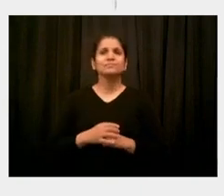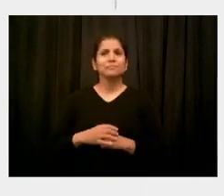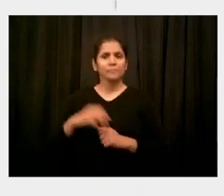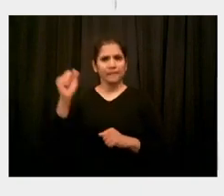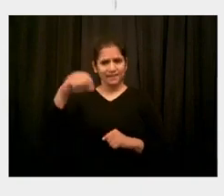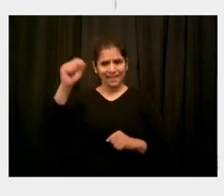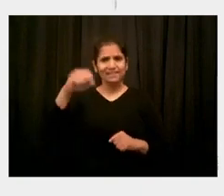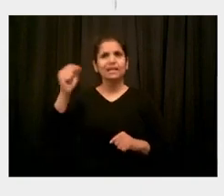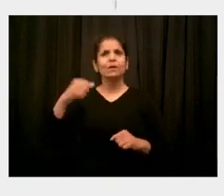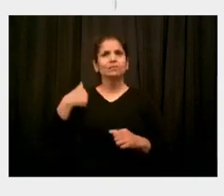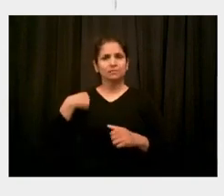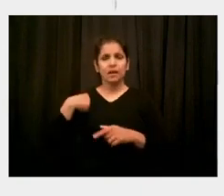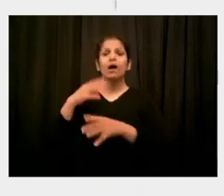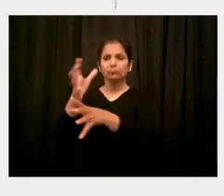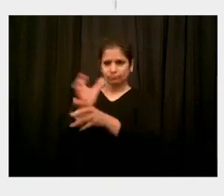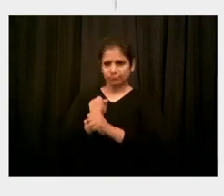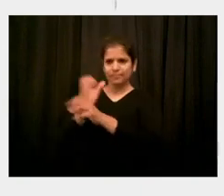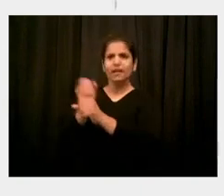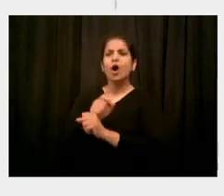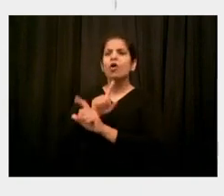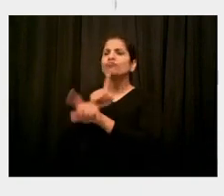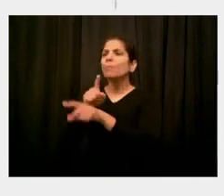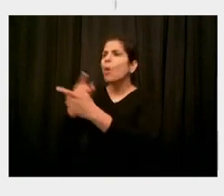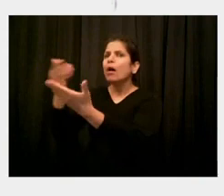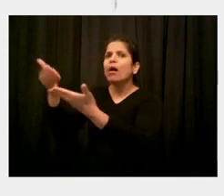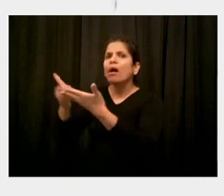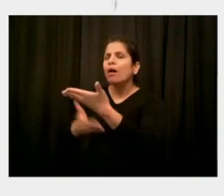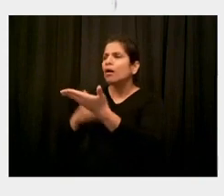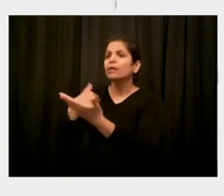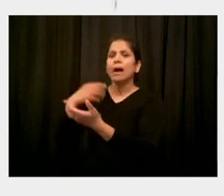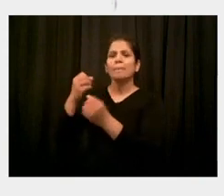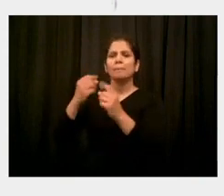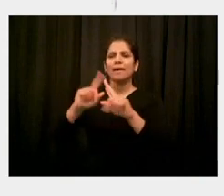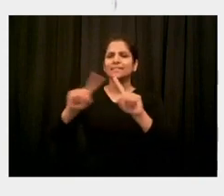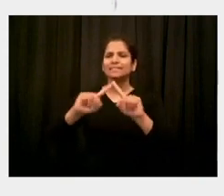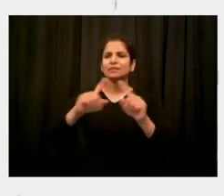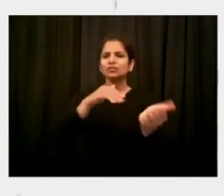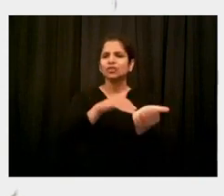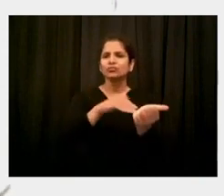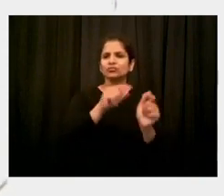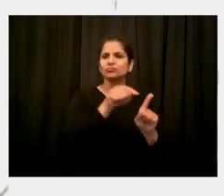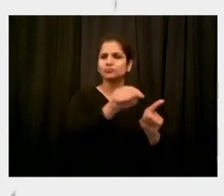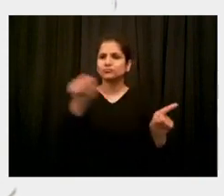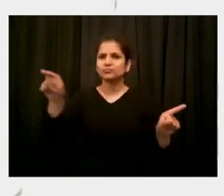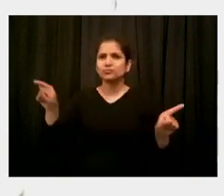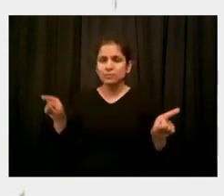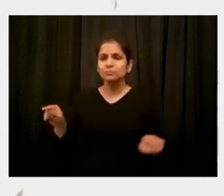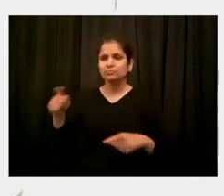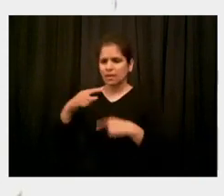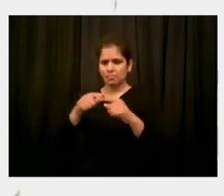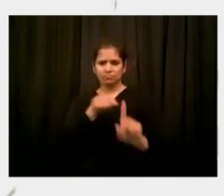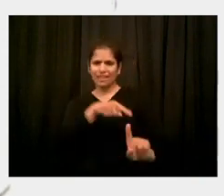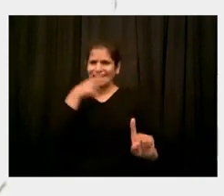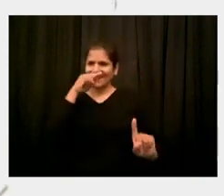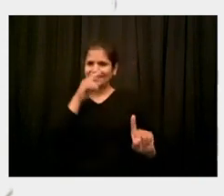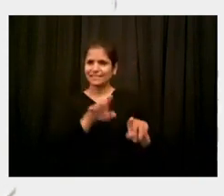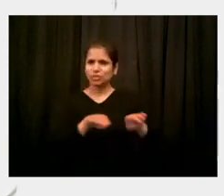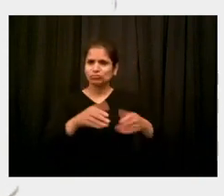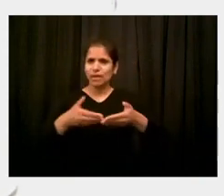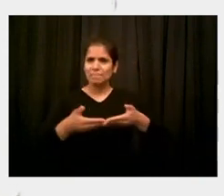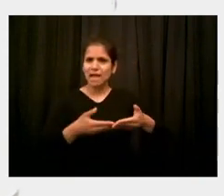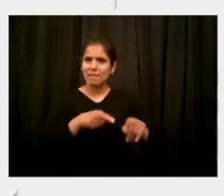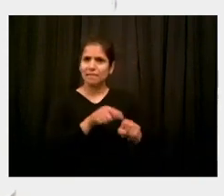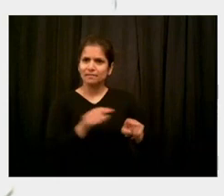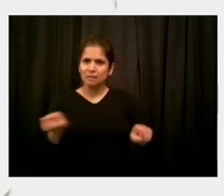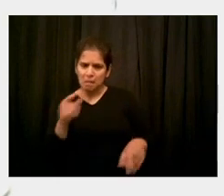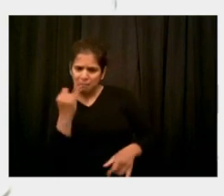about patients who have symptoms that can be consistent with this new multi-system inflammatory syndrome